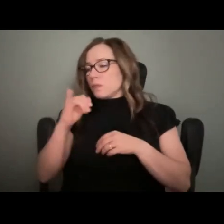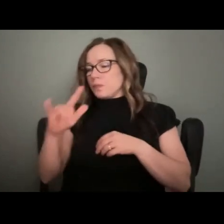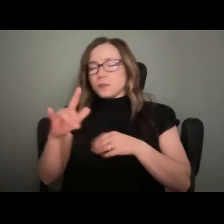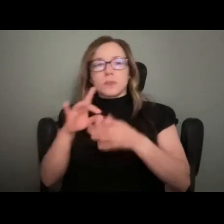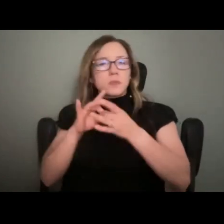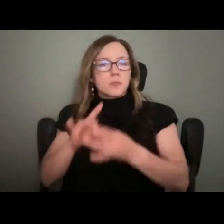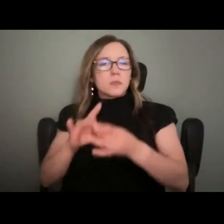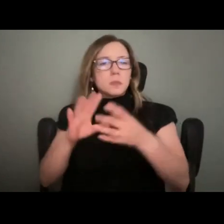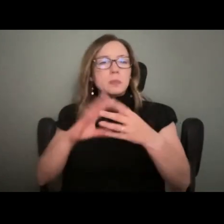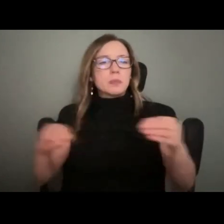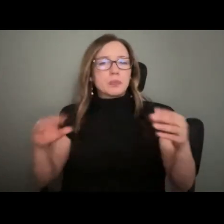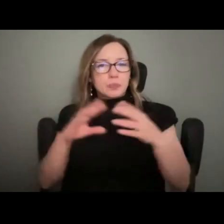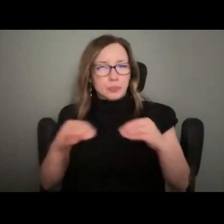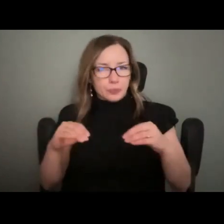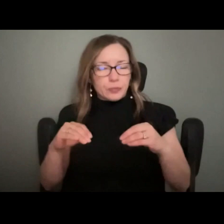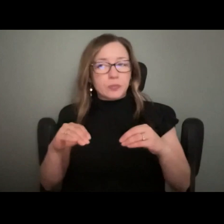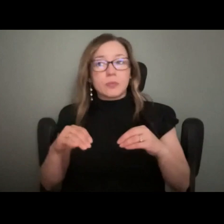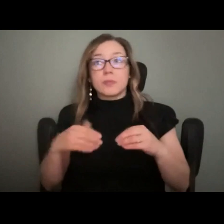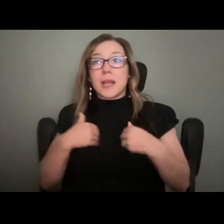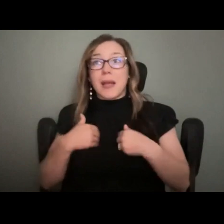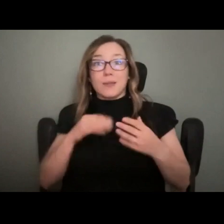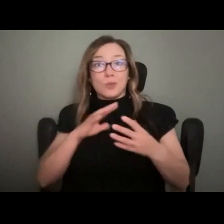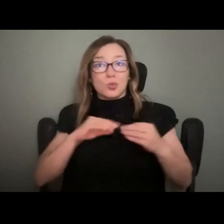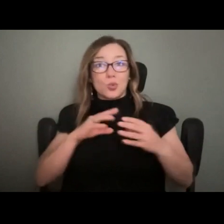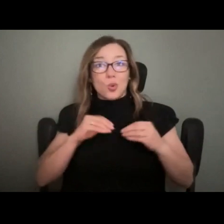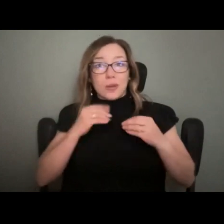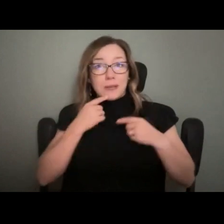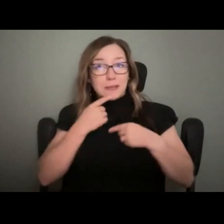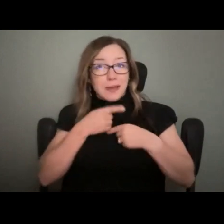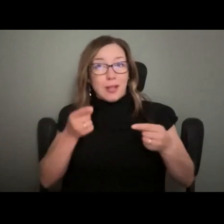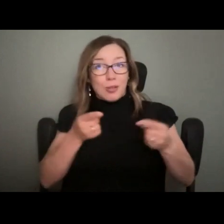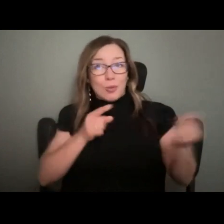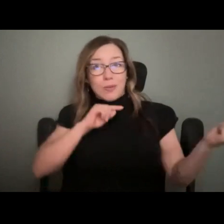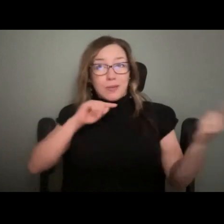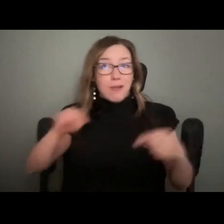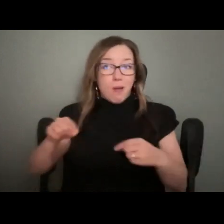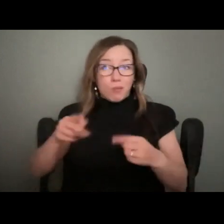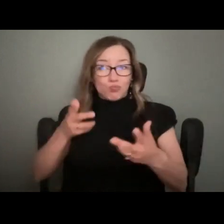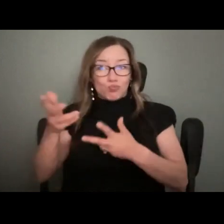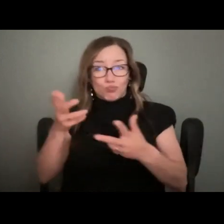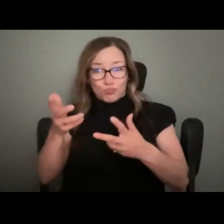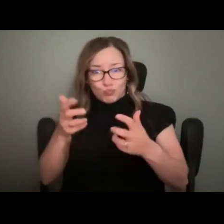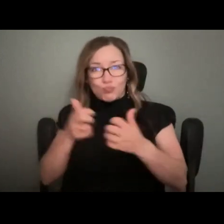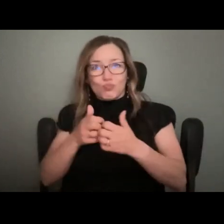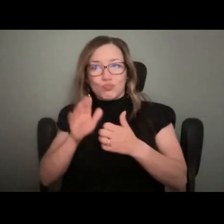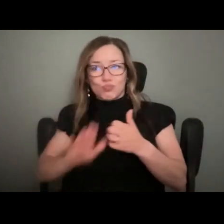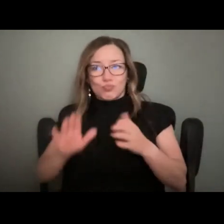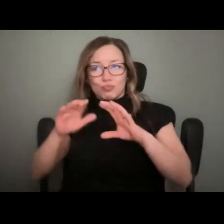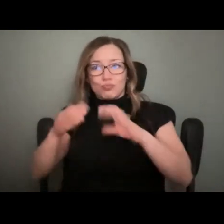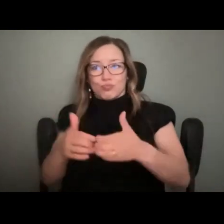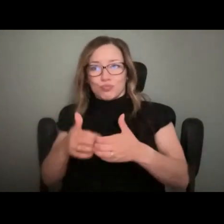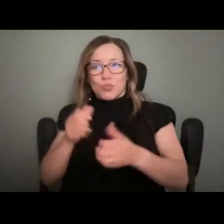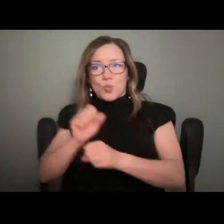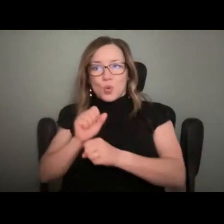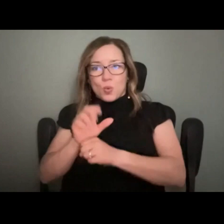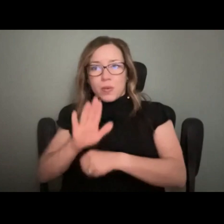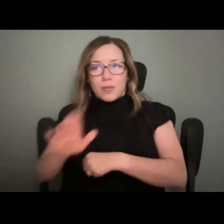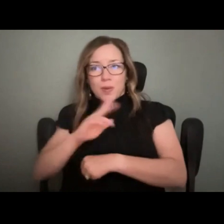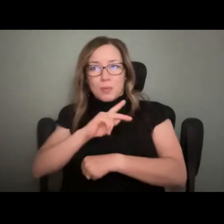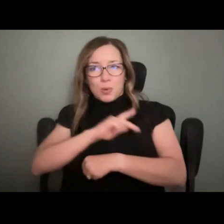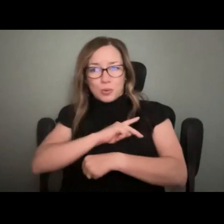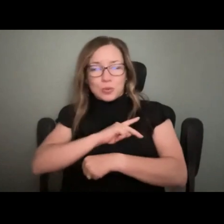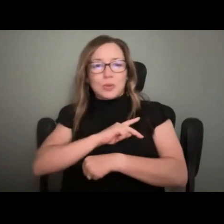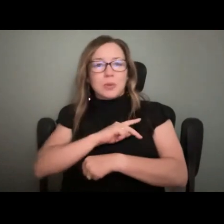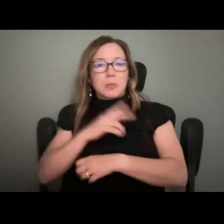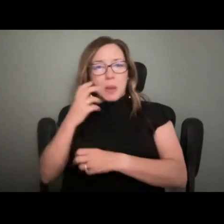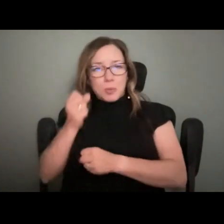stories. So we had a storyteller come and work with the group to elicit their personal memories and histories. We